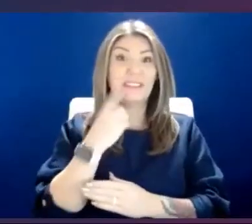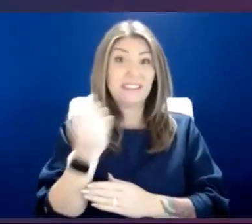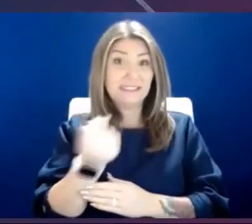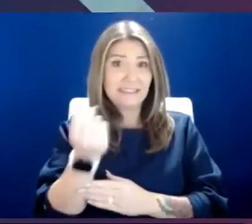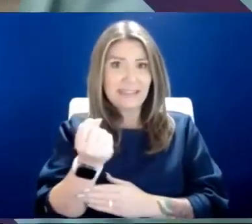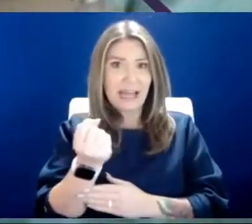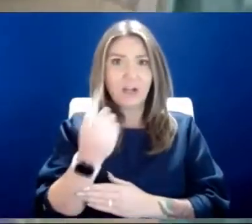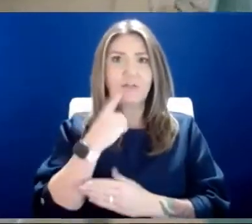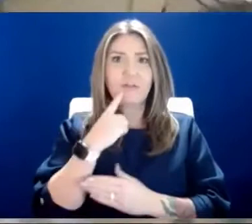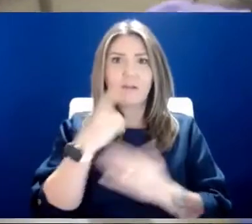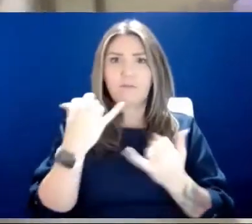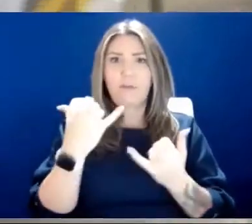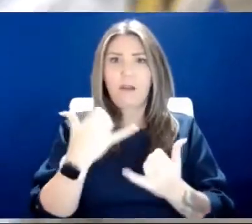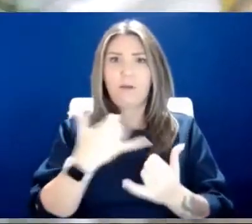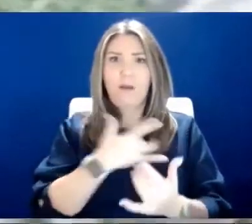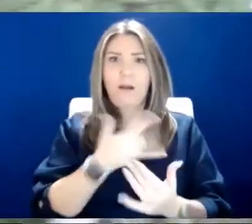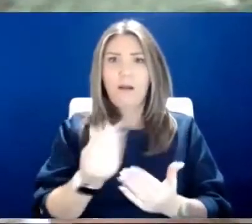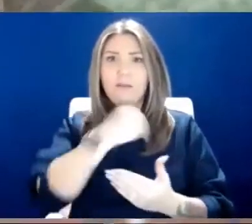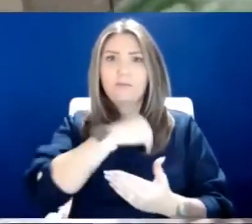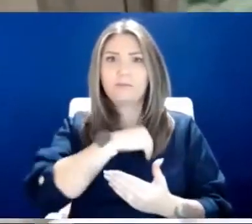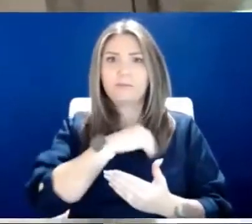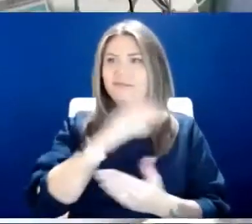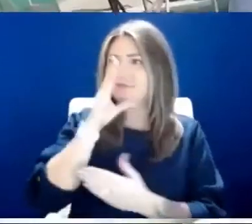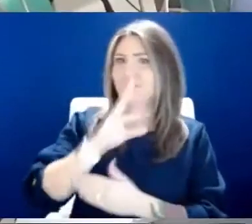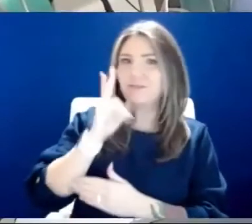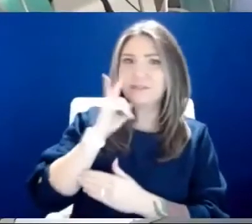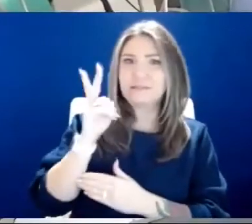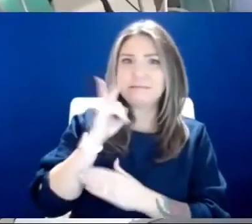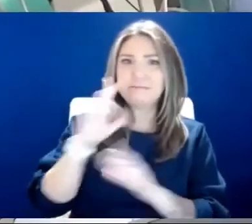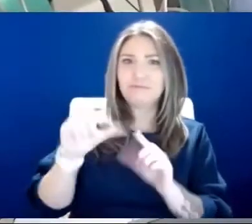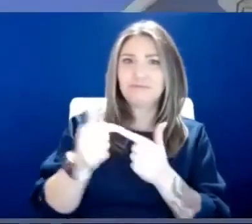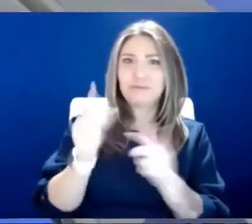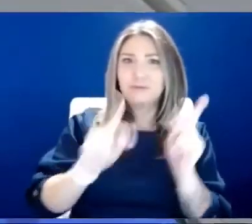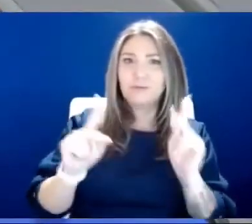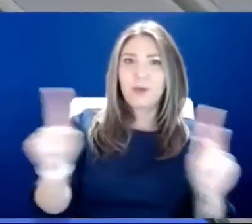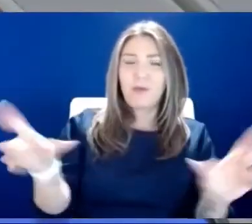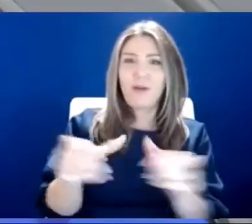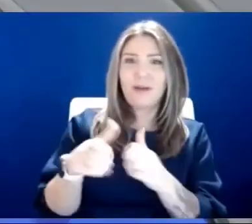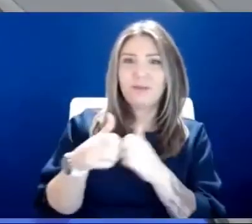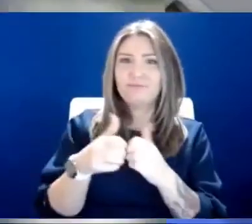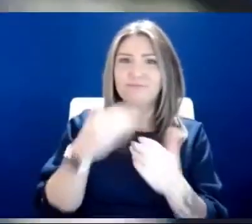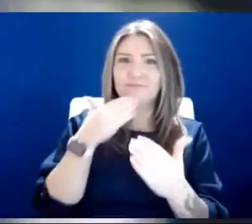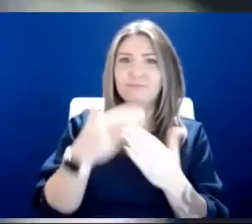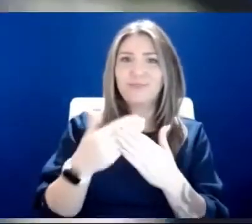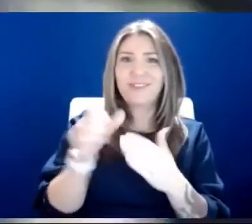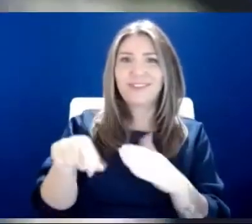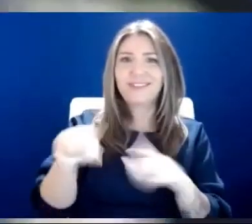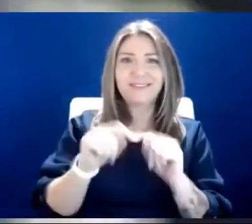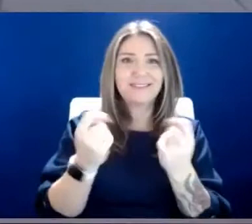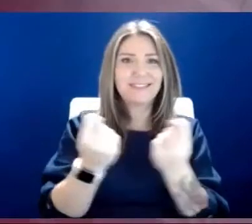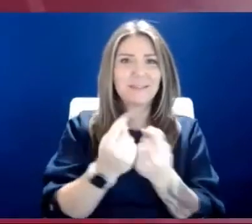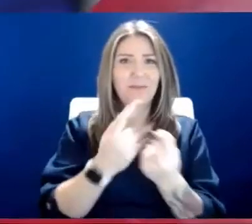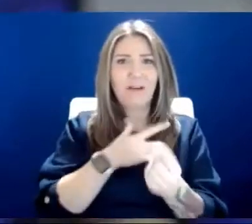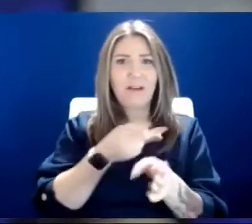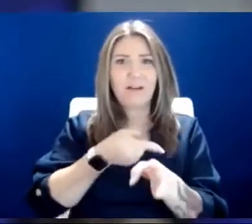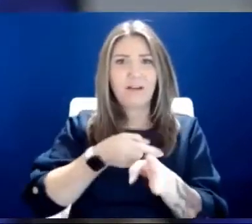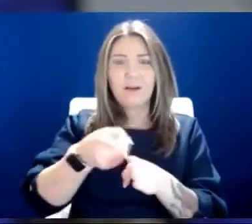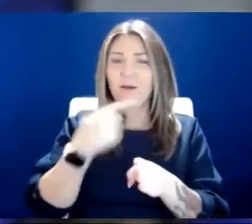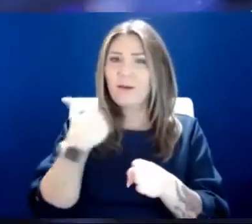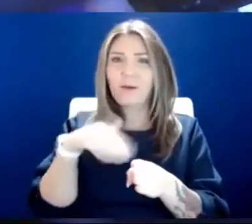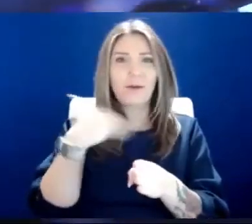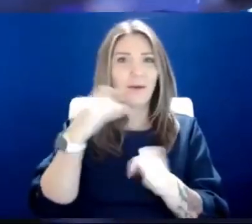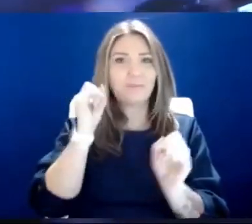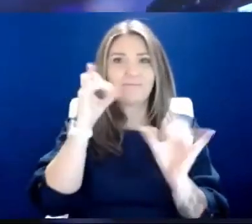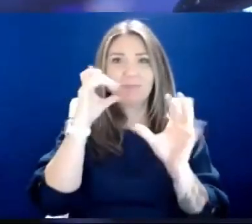seen a group of people work together so good as this team of heart specialists. I mean, it's just unreal. Stand by to set